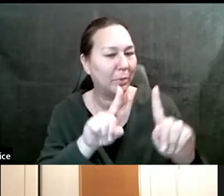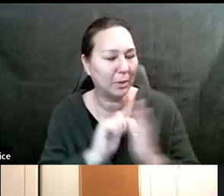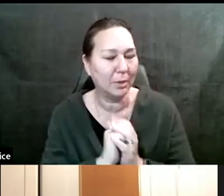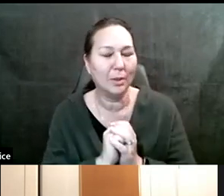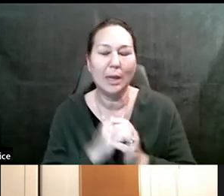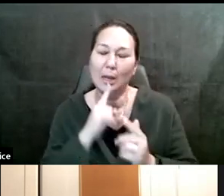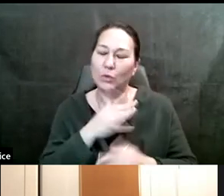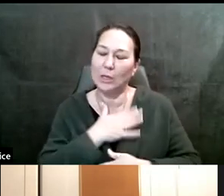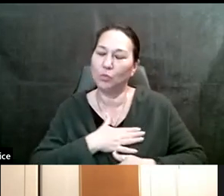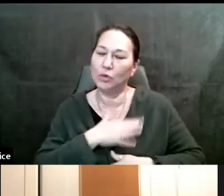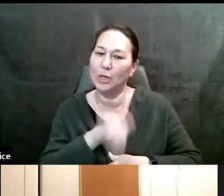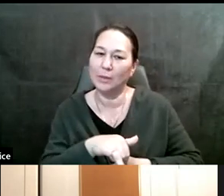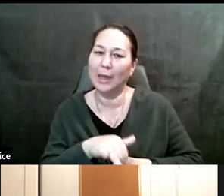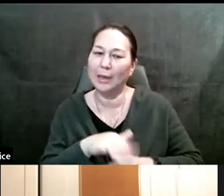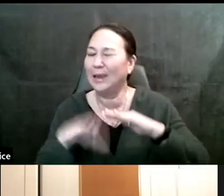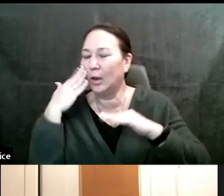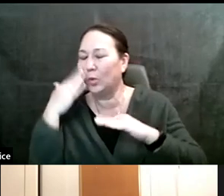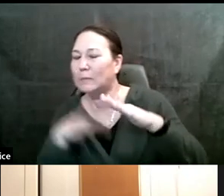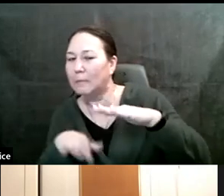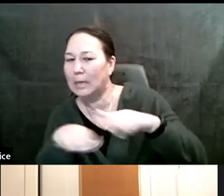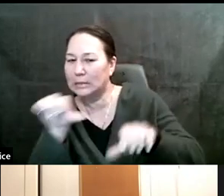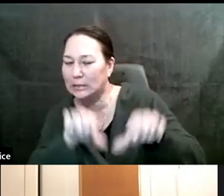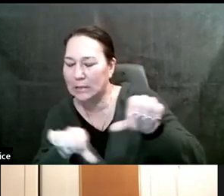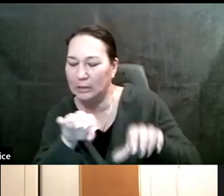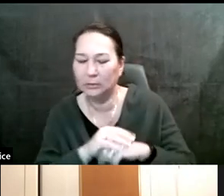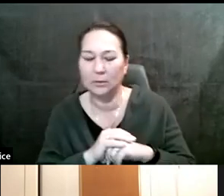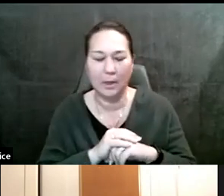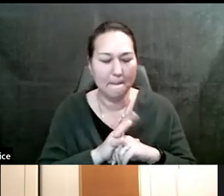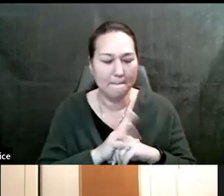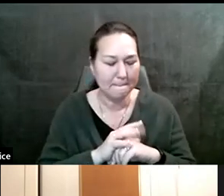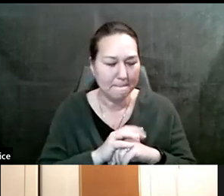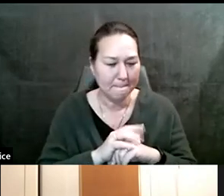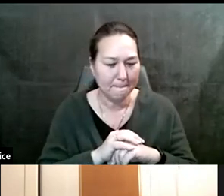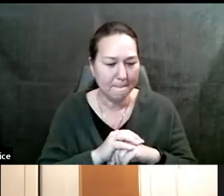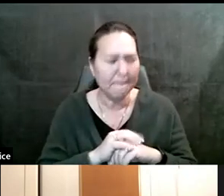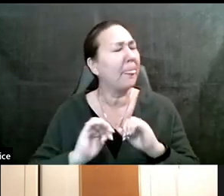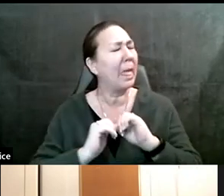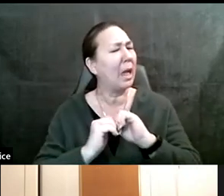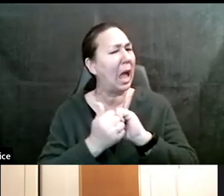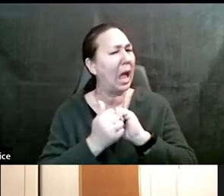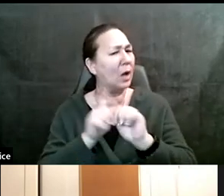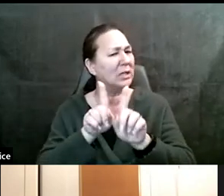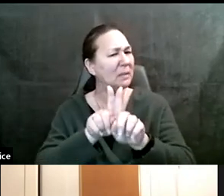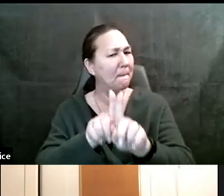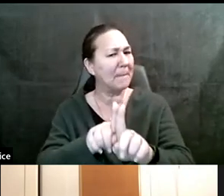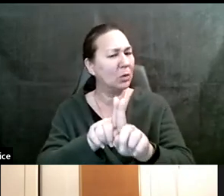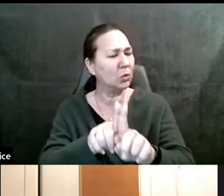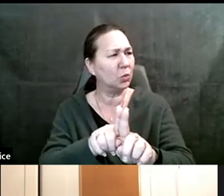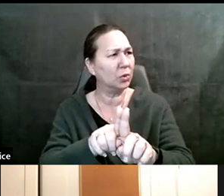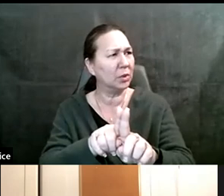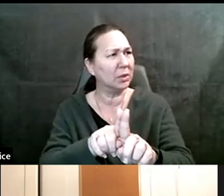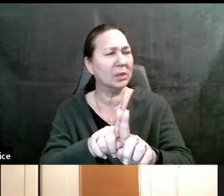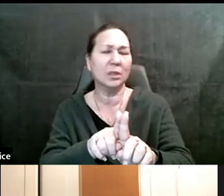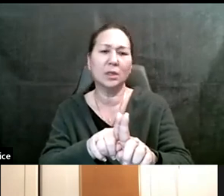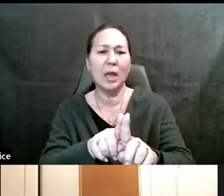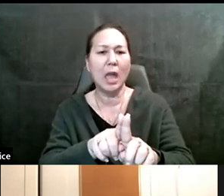appreciate that but um I'm just wondering how how mentoring and and